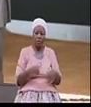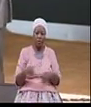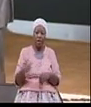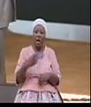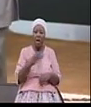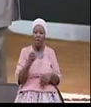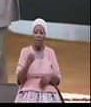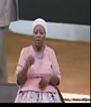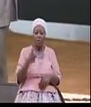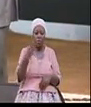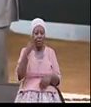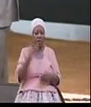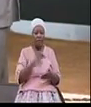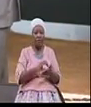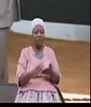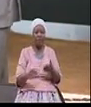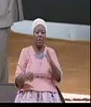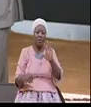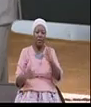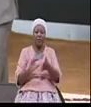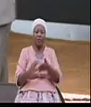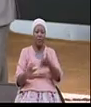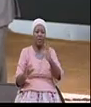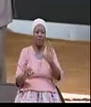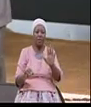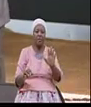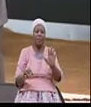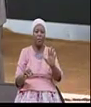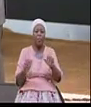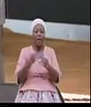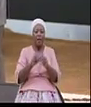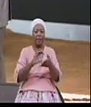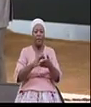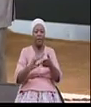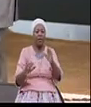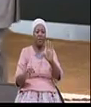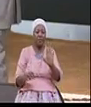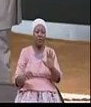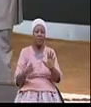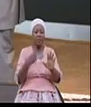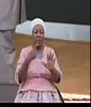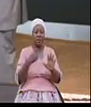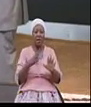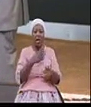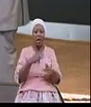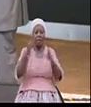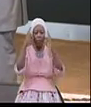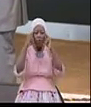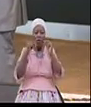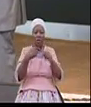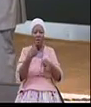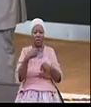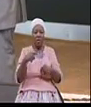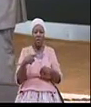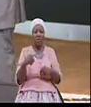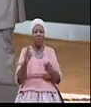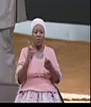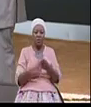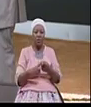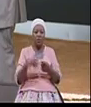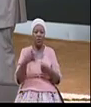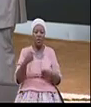so you look at verse 5 here. In verse 5 it says, and Moses said unto